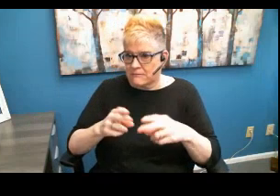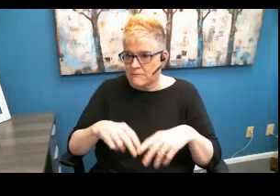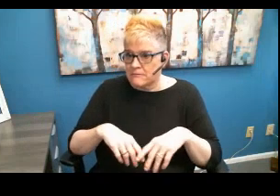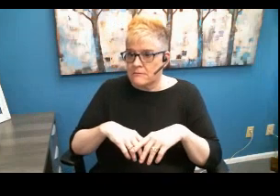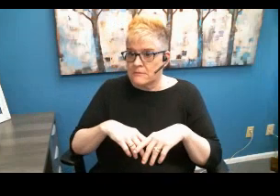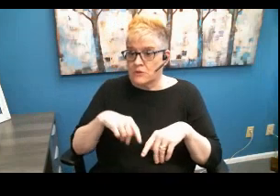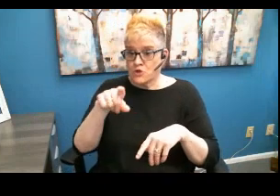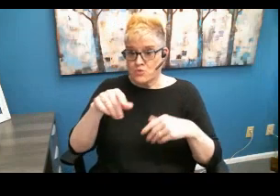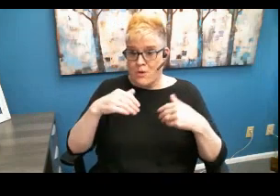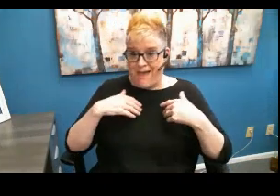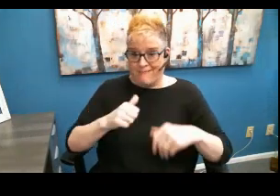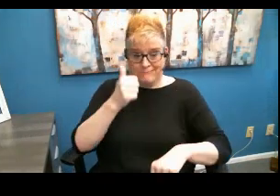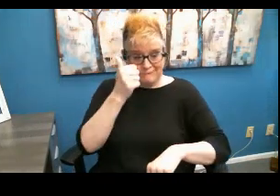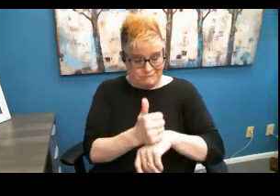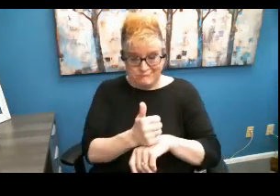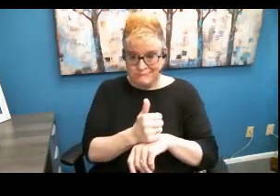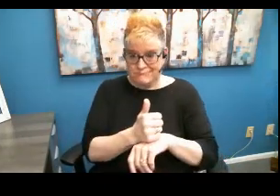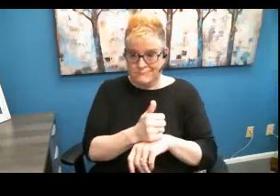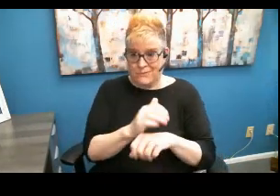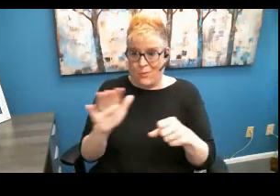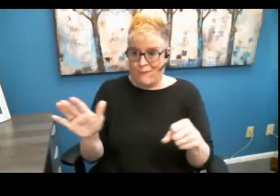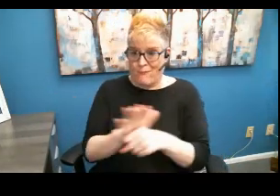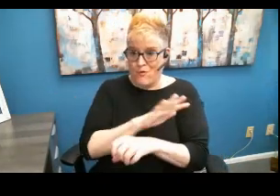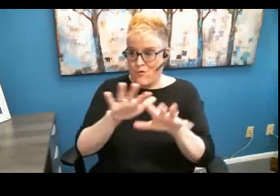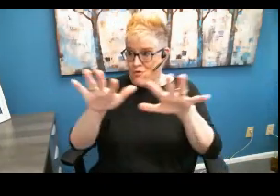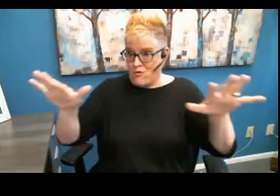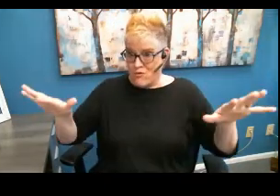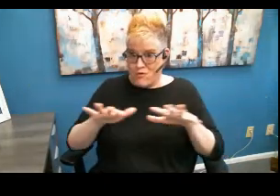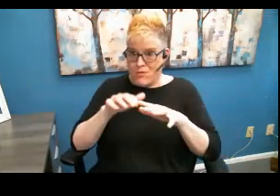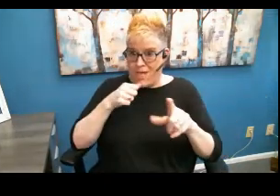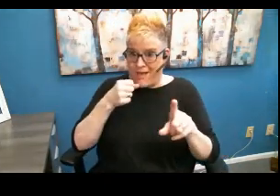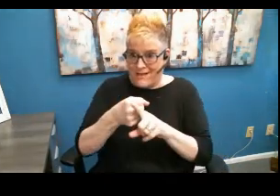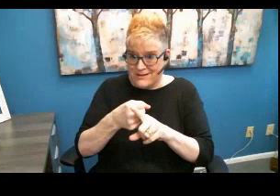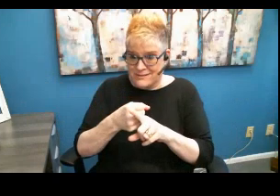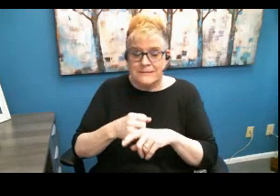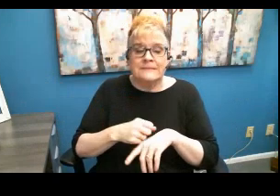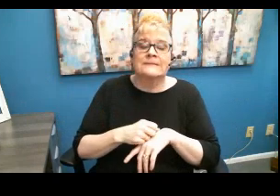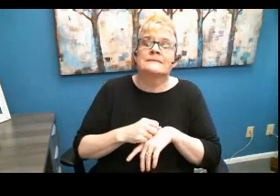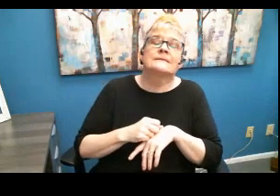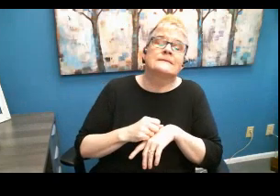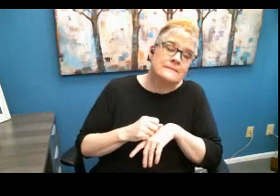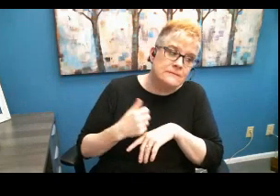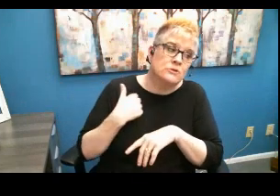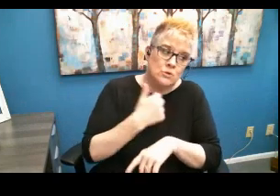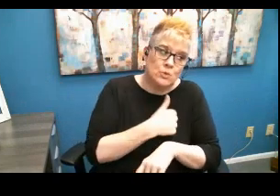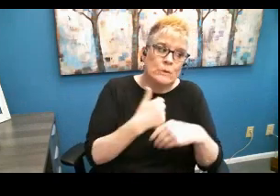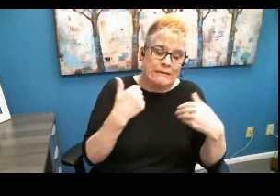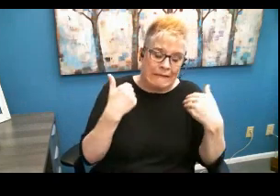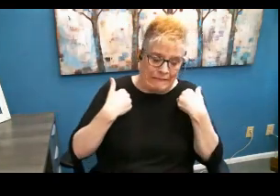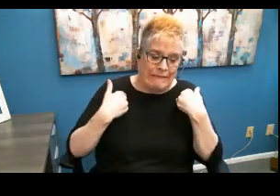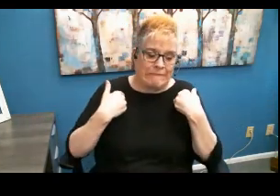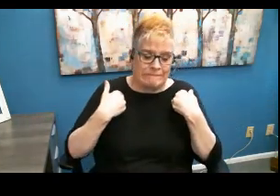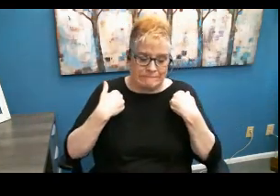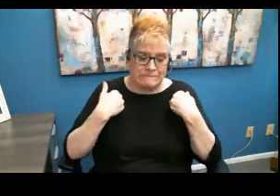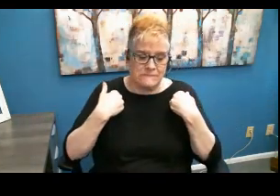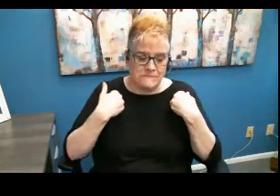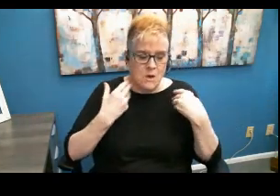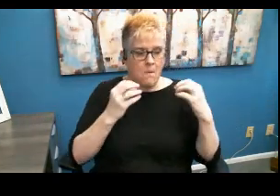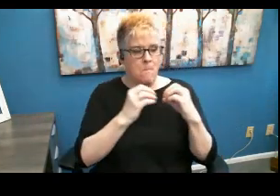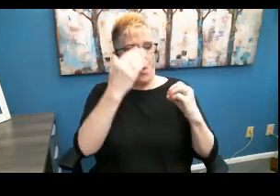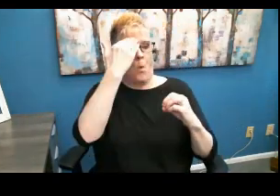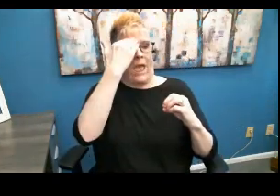entire coverage area is not affected? So it's certainly something that we have been more